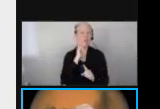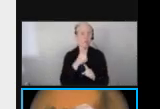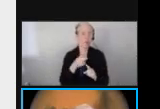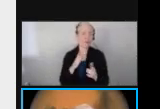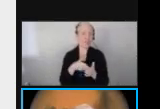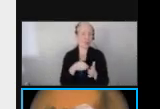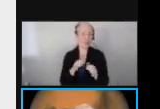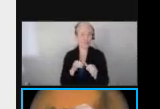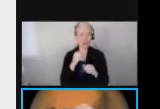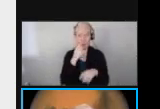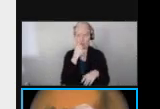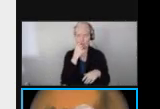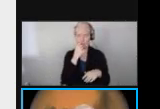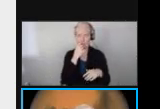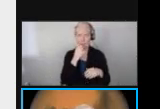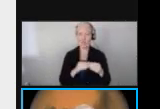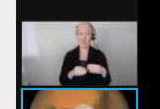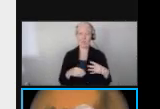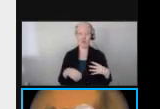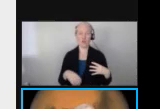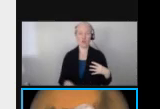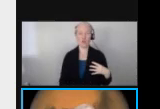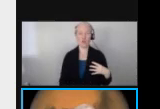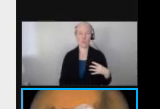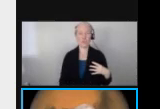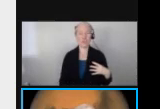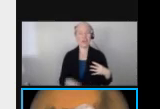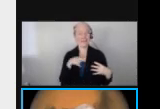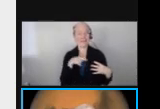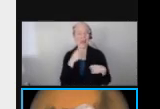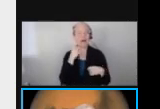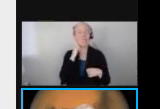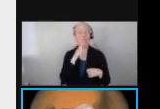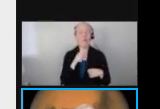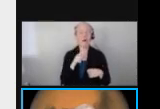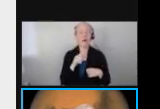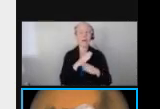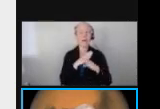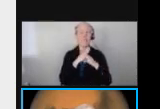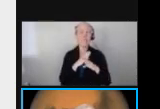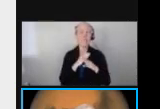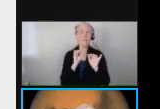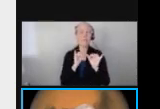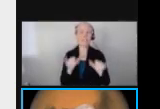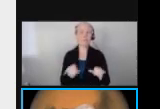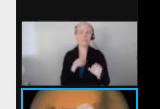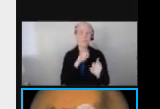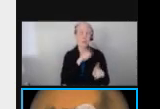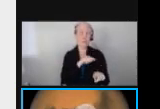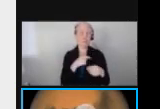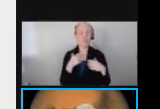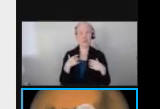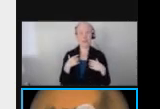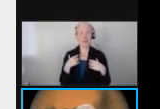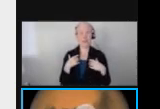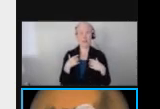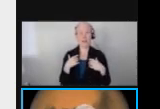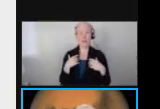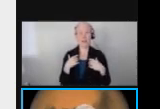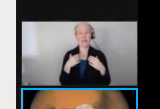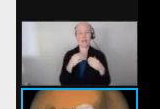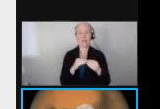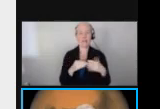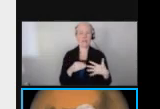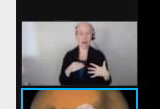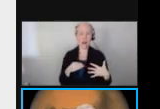dry saliva sampling booklets to look at immune responses, crew health and data management, having a heart rate monitor